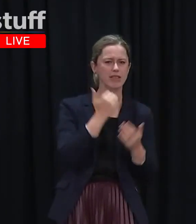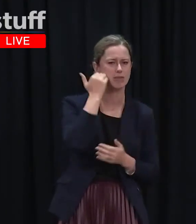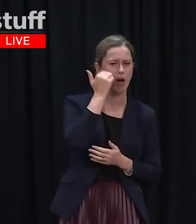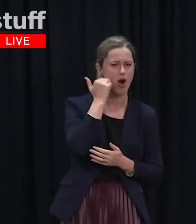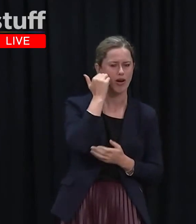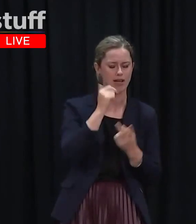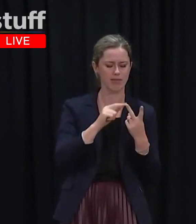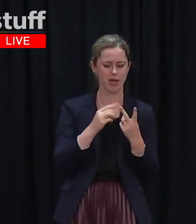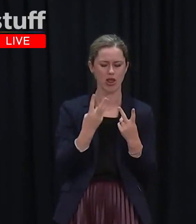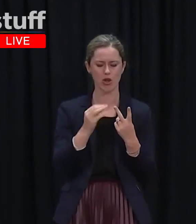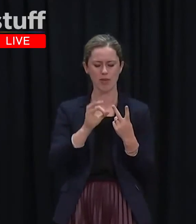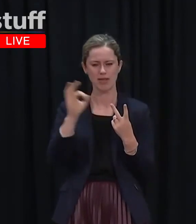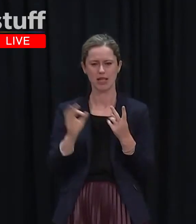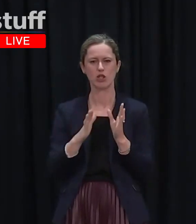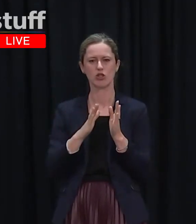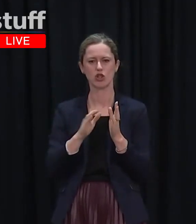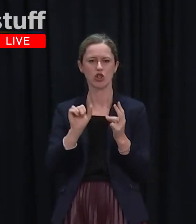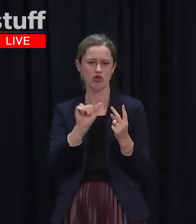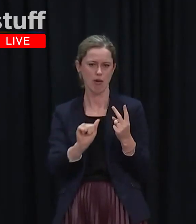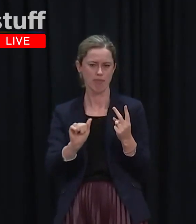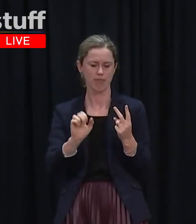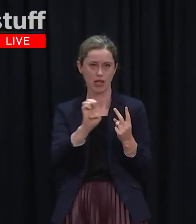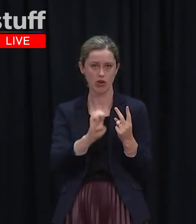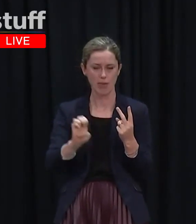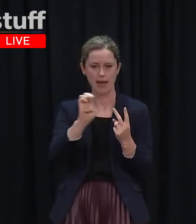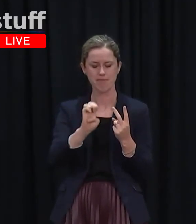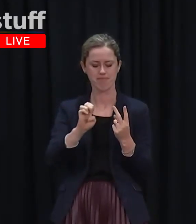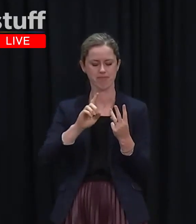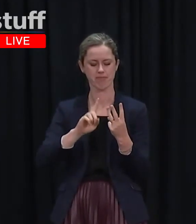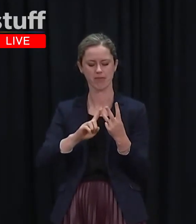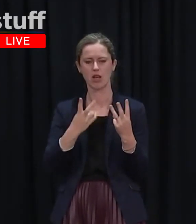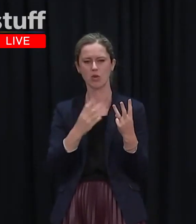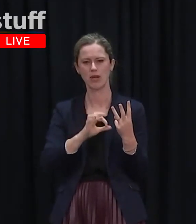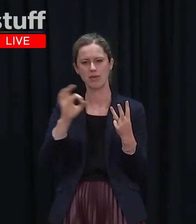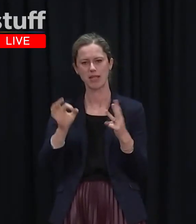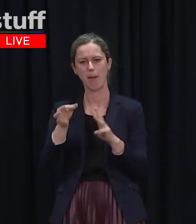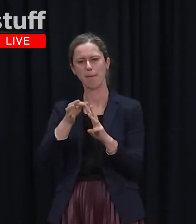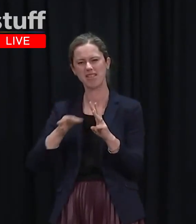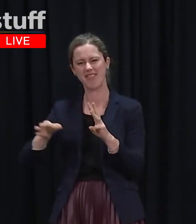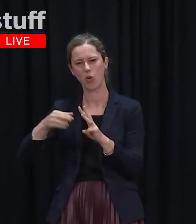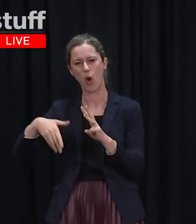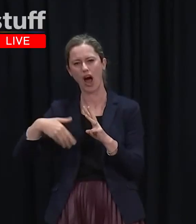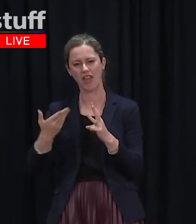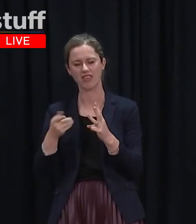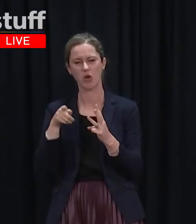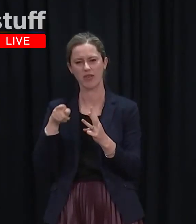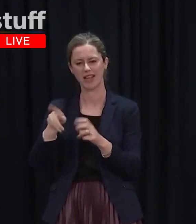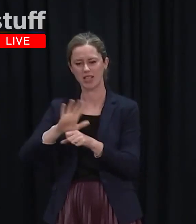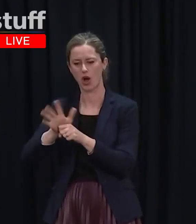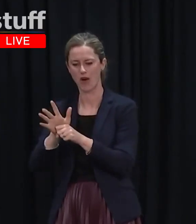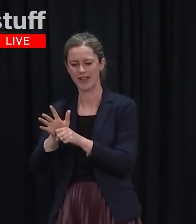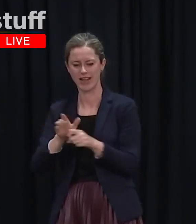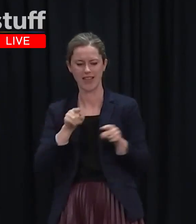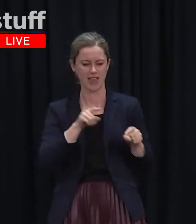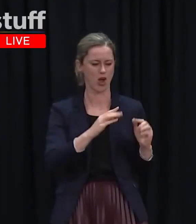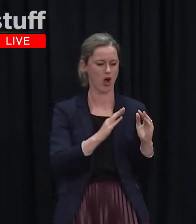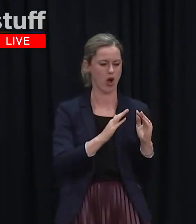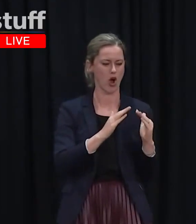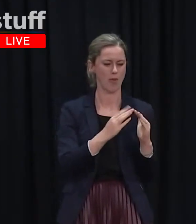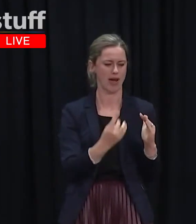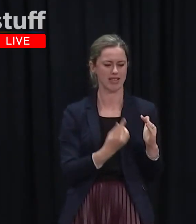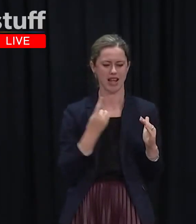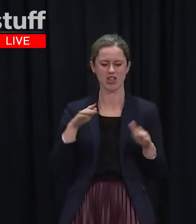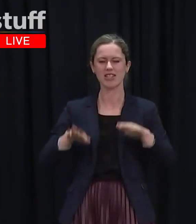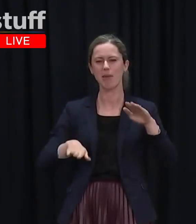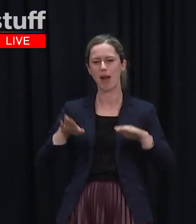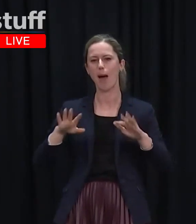30% are New Zealand European, and about 20% are Pacific and other ethnic groups. So there's nothing